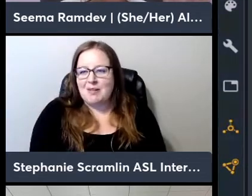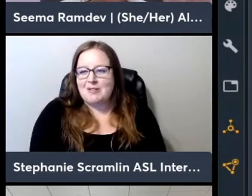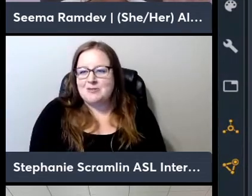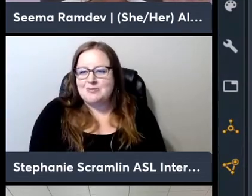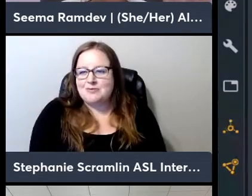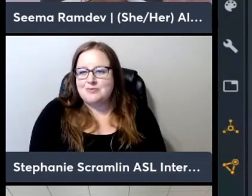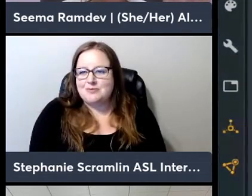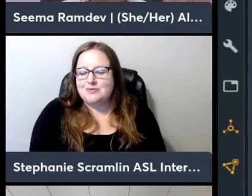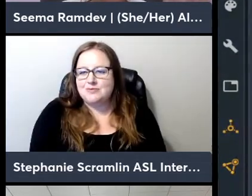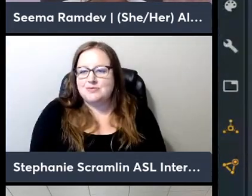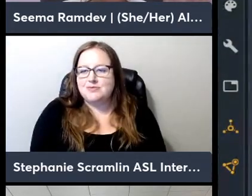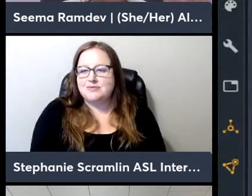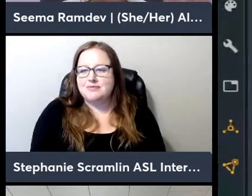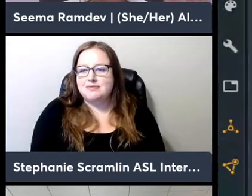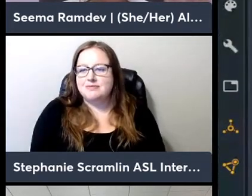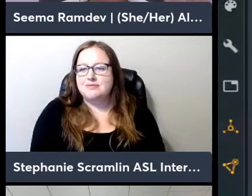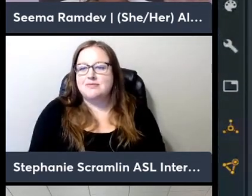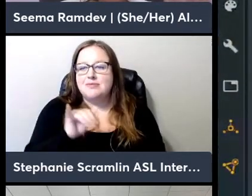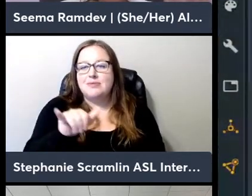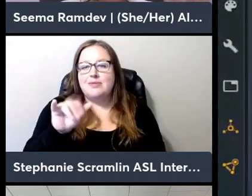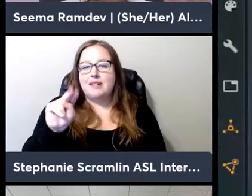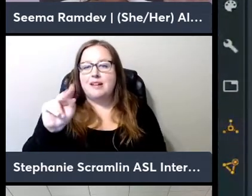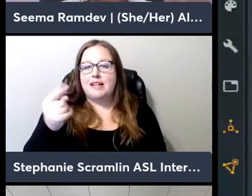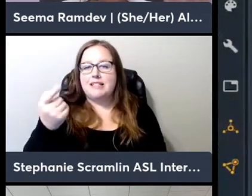And I'll make it an integer.